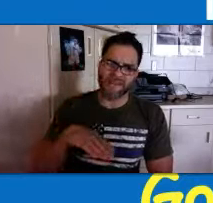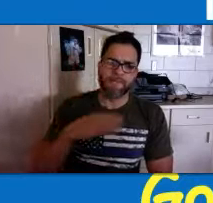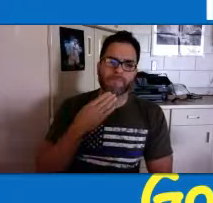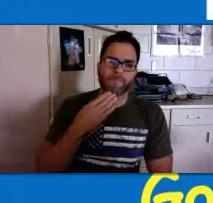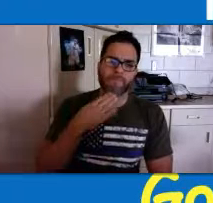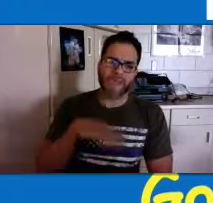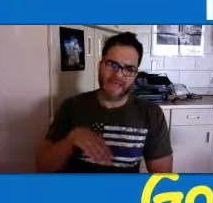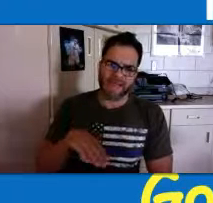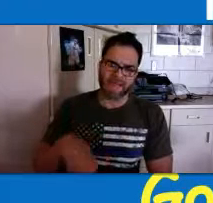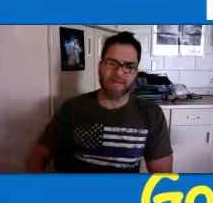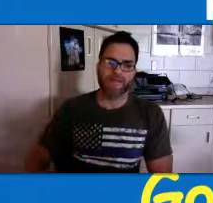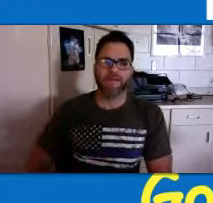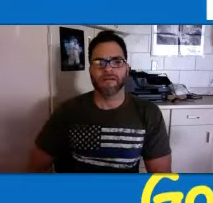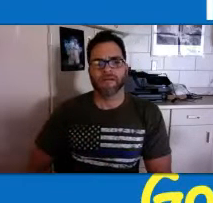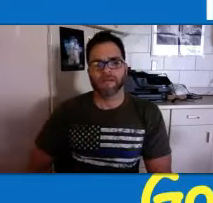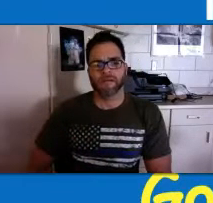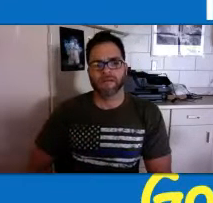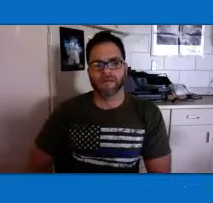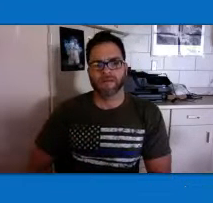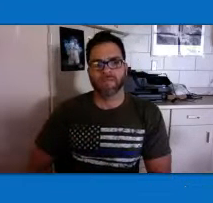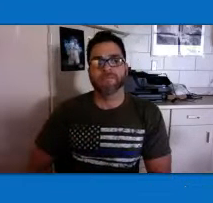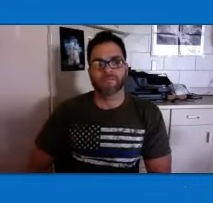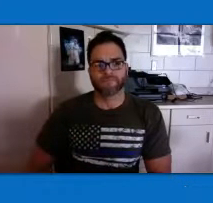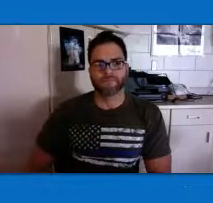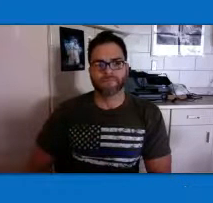Bad, bad.